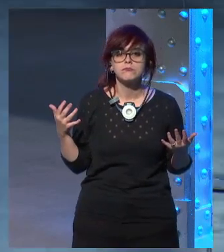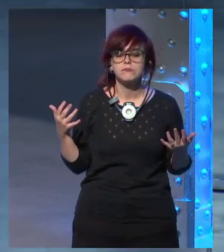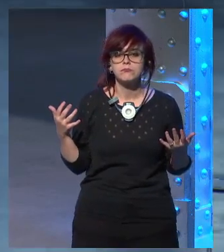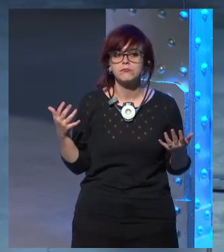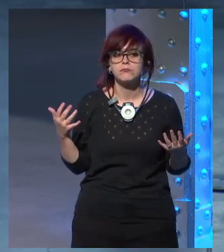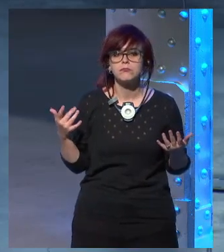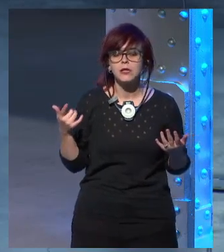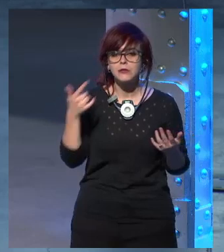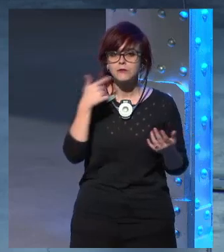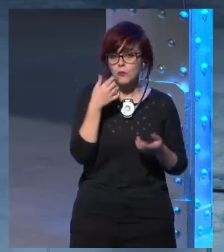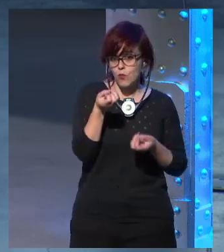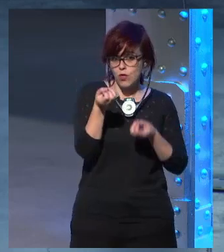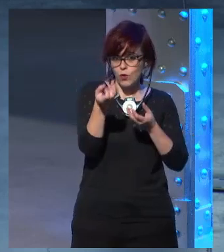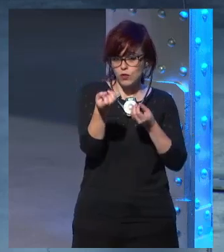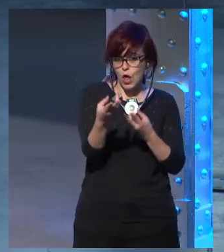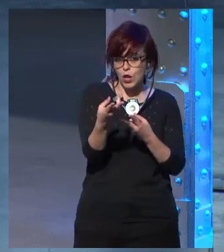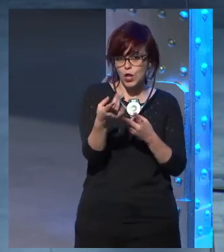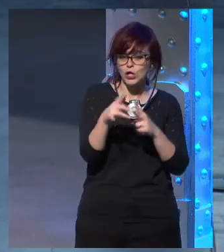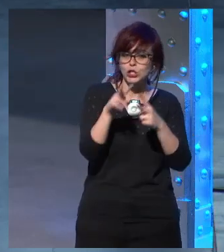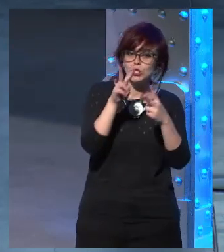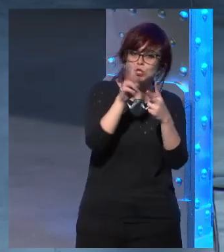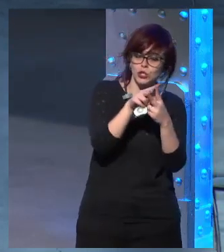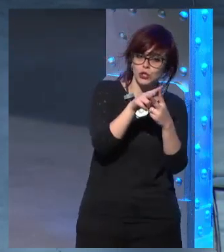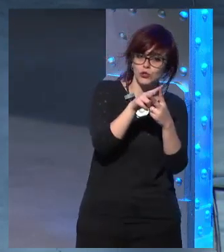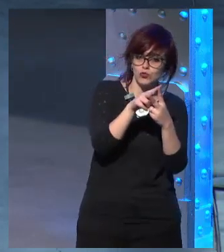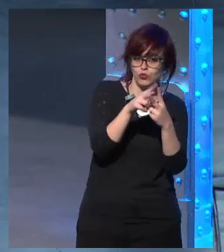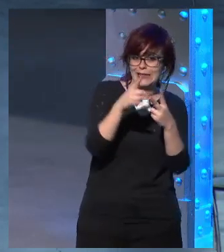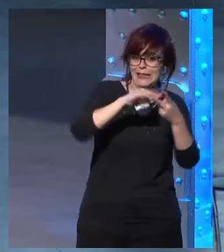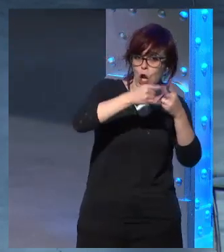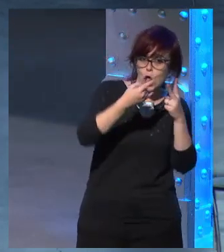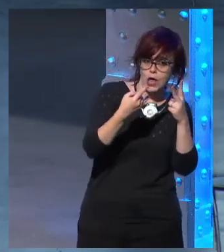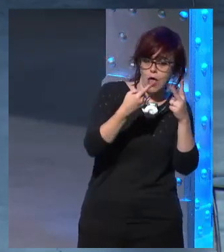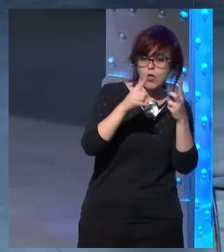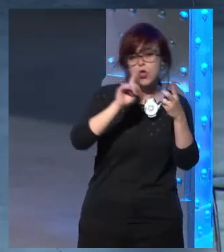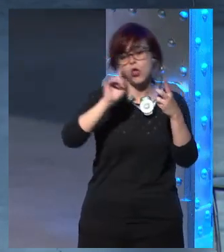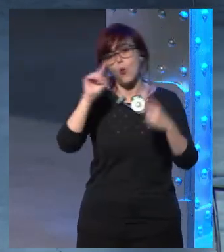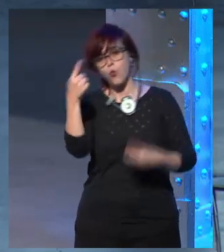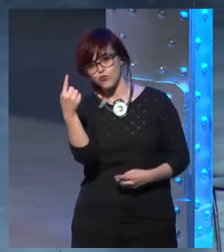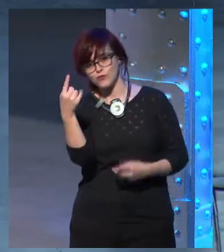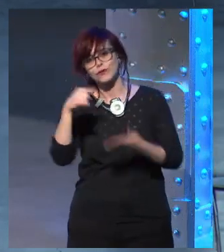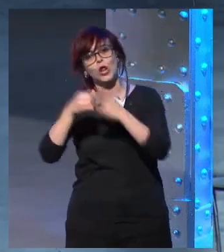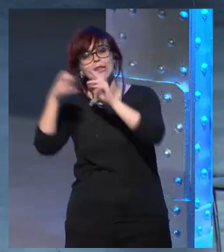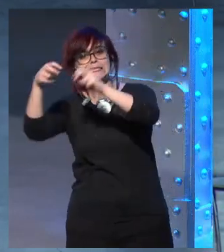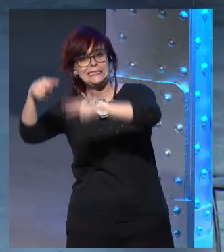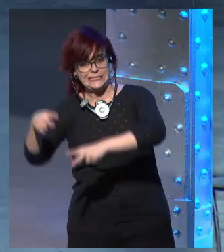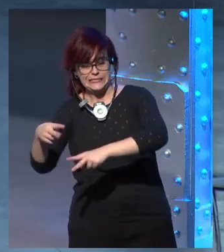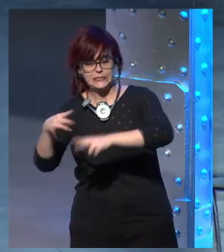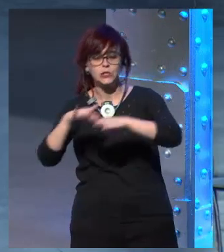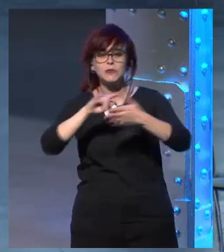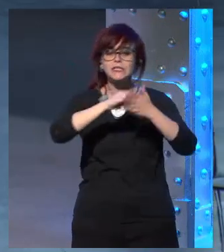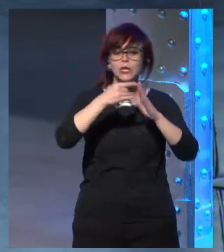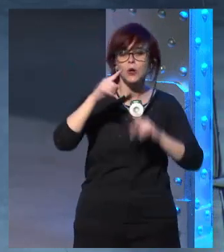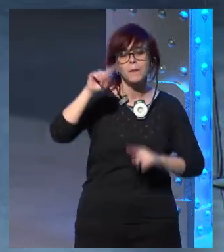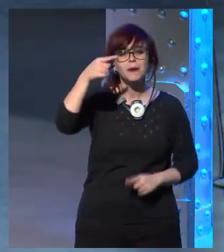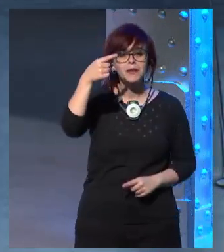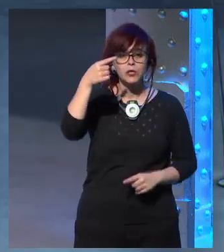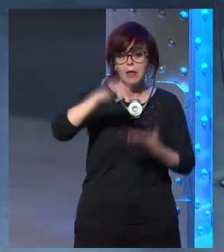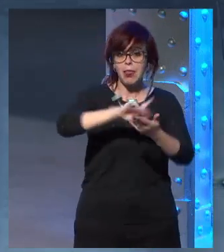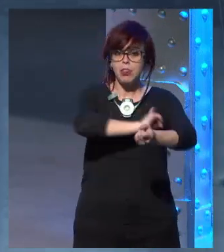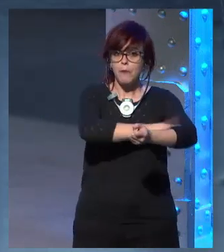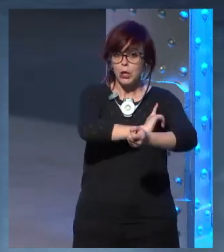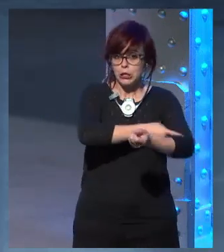one without technology and one with technology. So the one we are all most familiar with, I think, is sports.